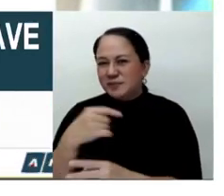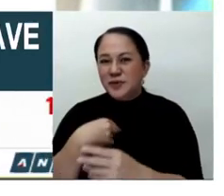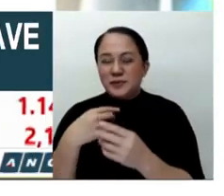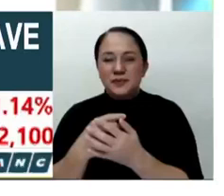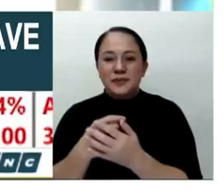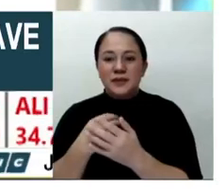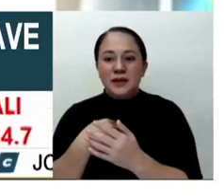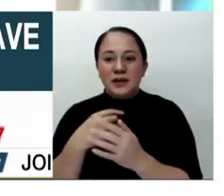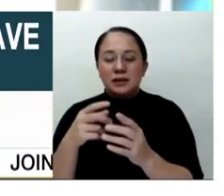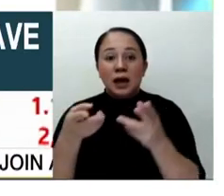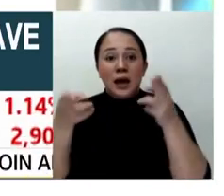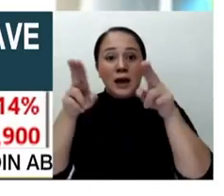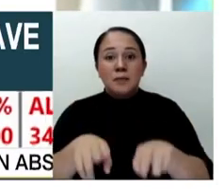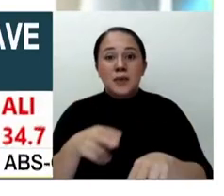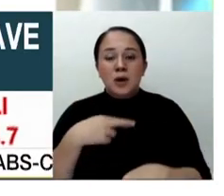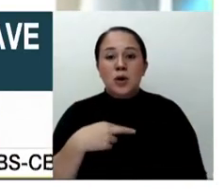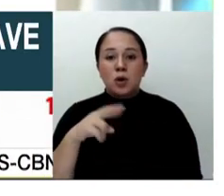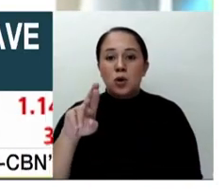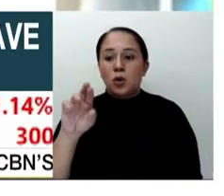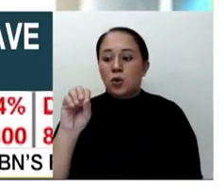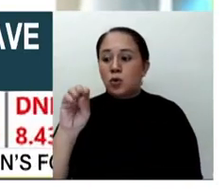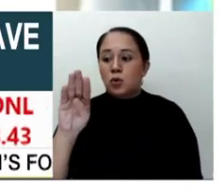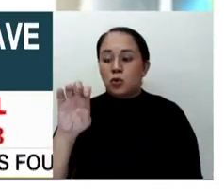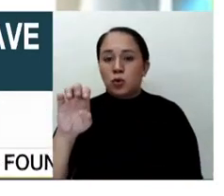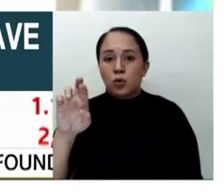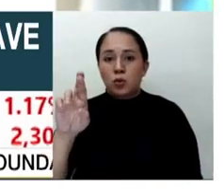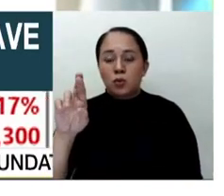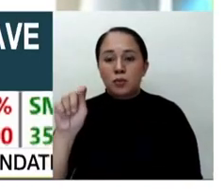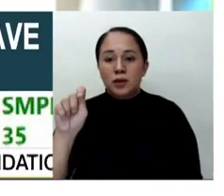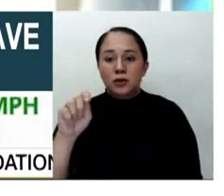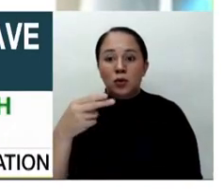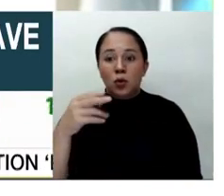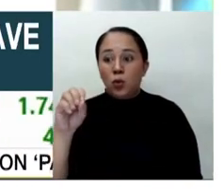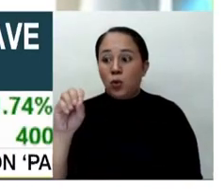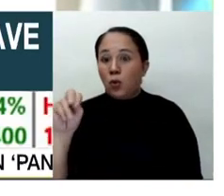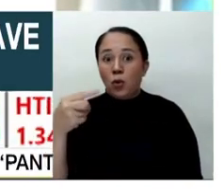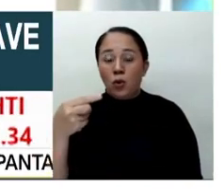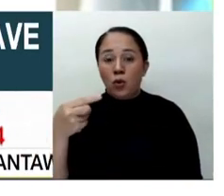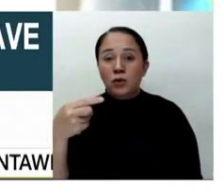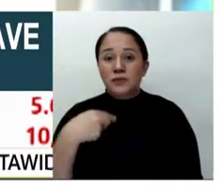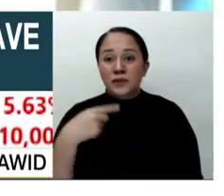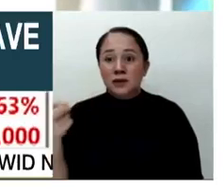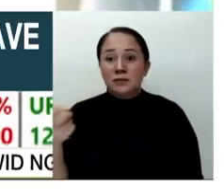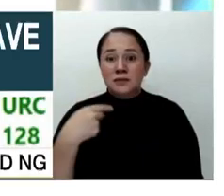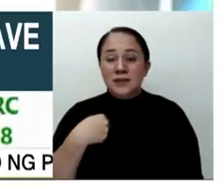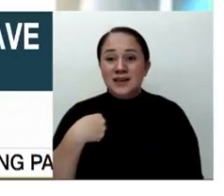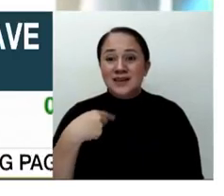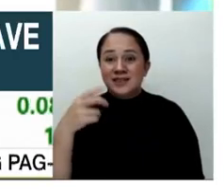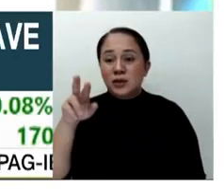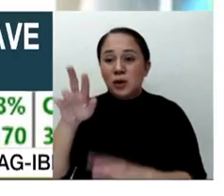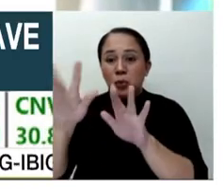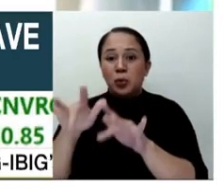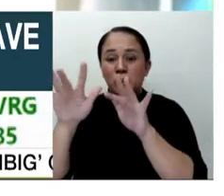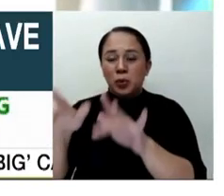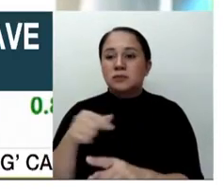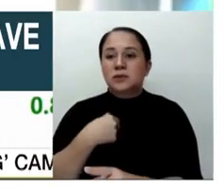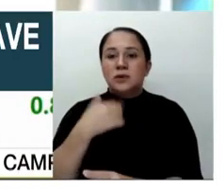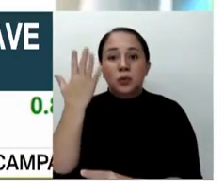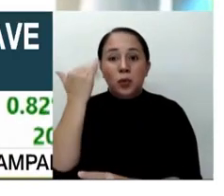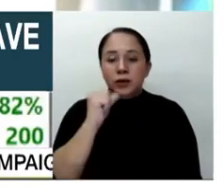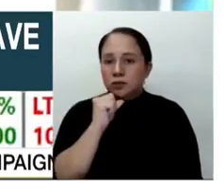kay Robert Hong? Kasi nakausap ko siya eh. Noong Sunday lang, pinuntahan ko siya kasi naawa ako. He was the subject of not